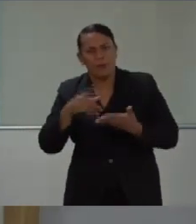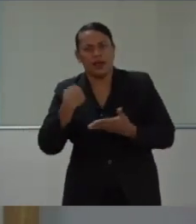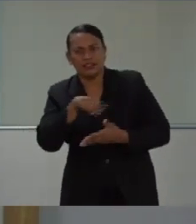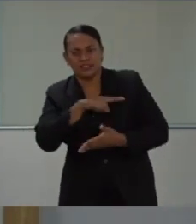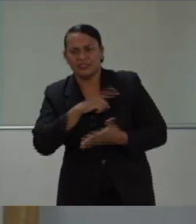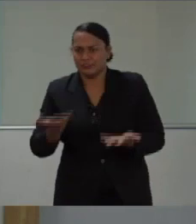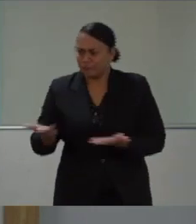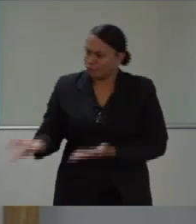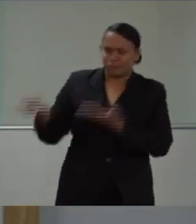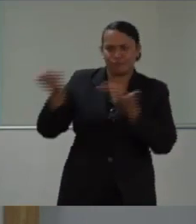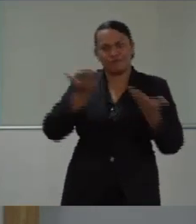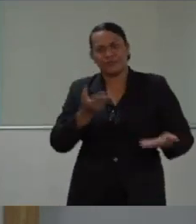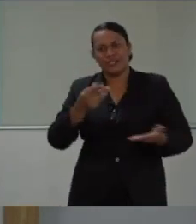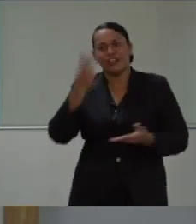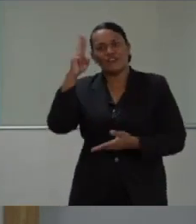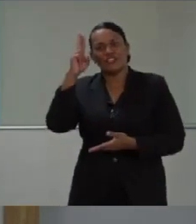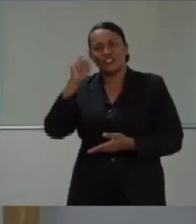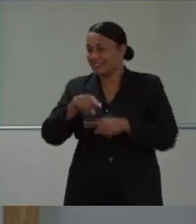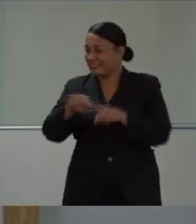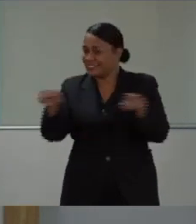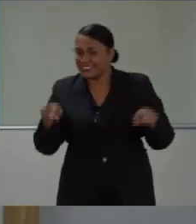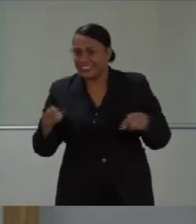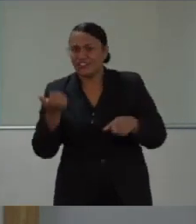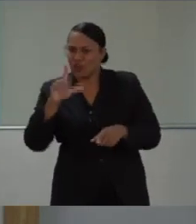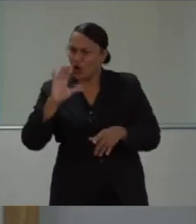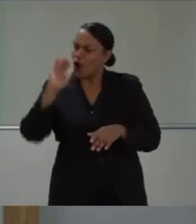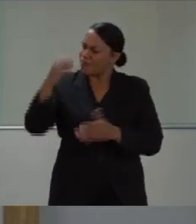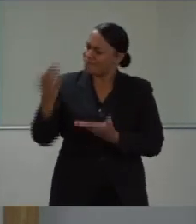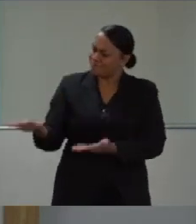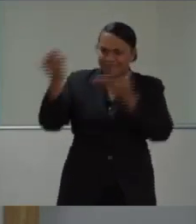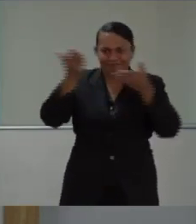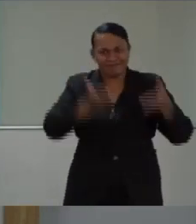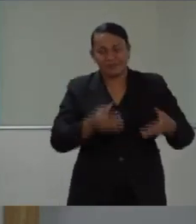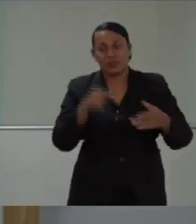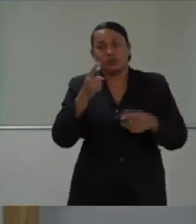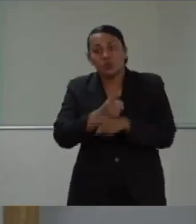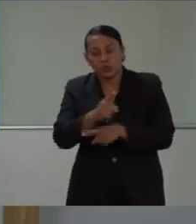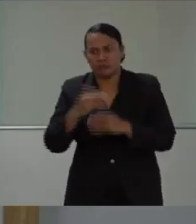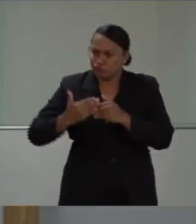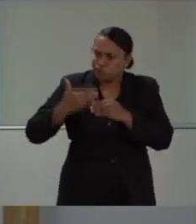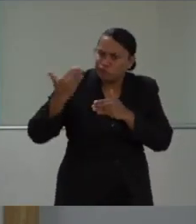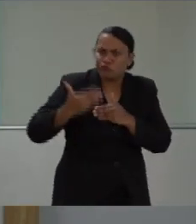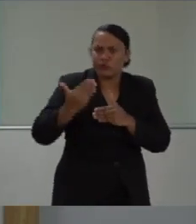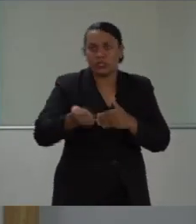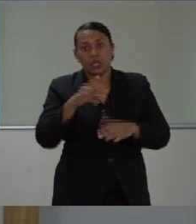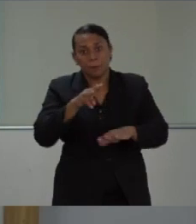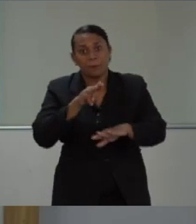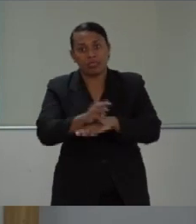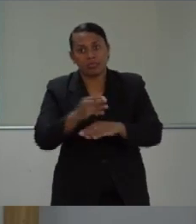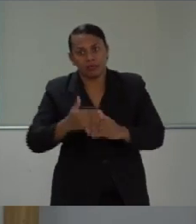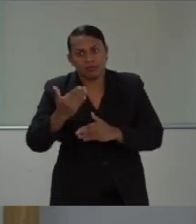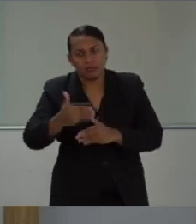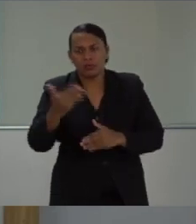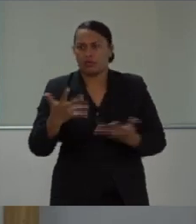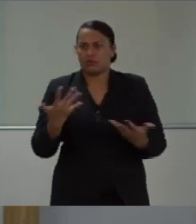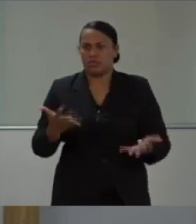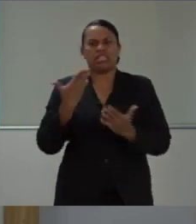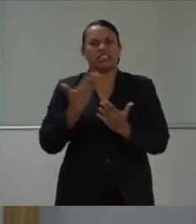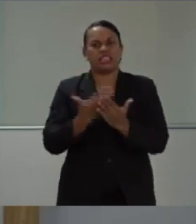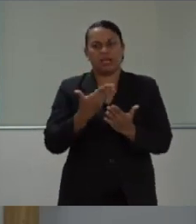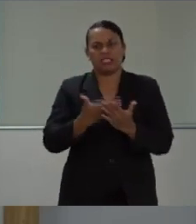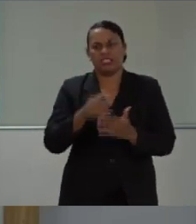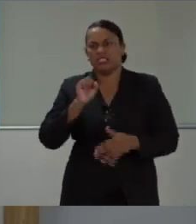home. In the weeks and months to come, serious sacrifices may be demanded from all of us. As long as we